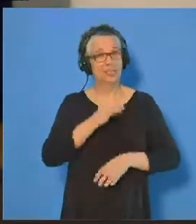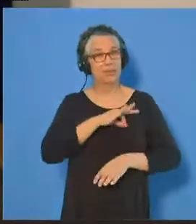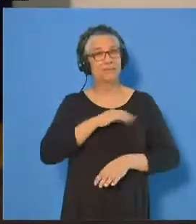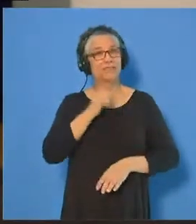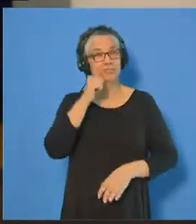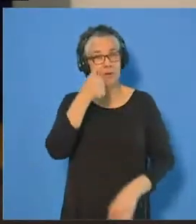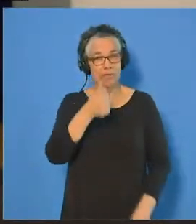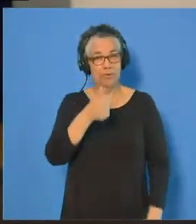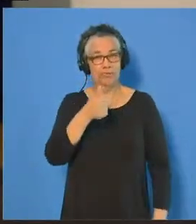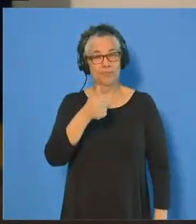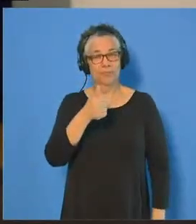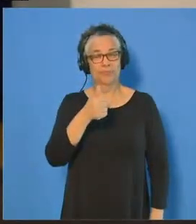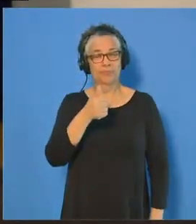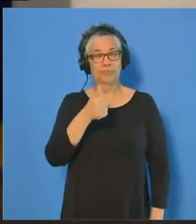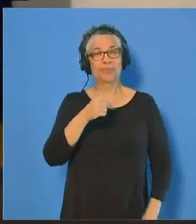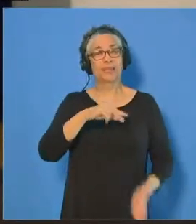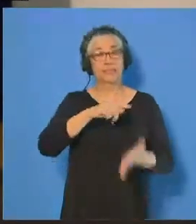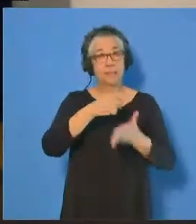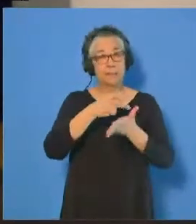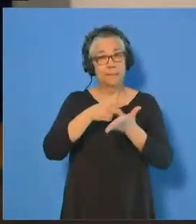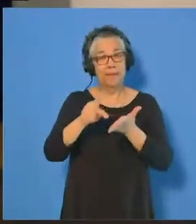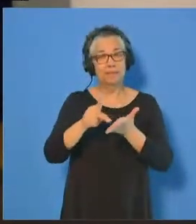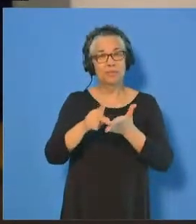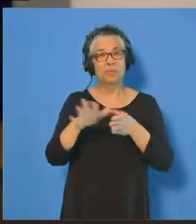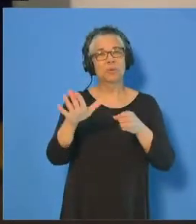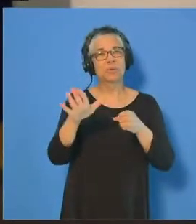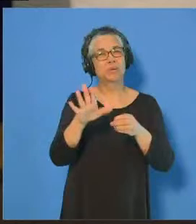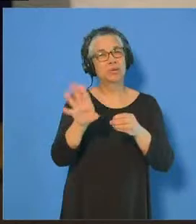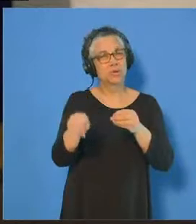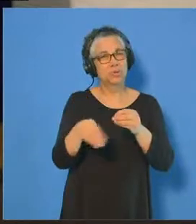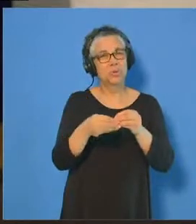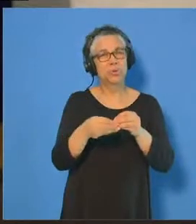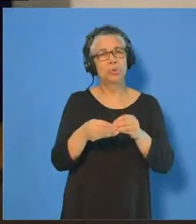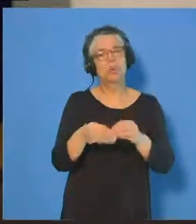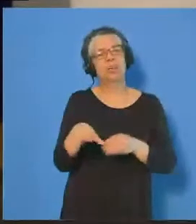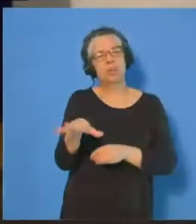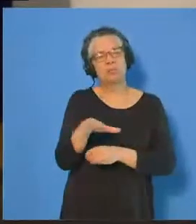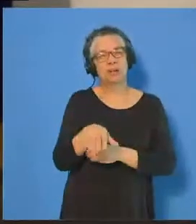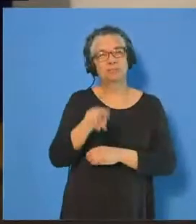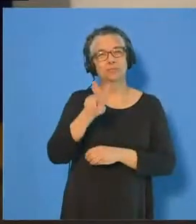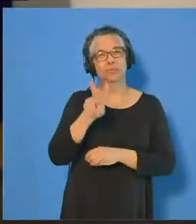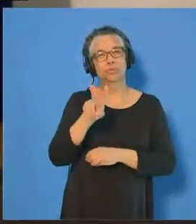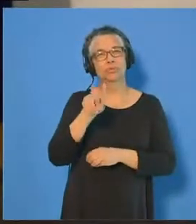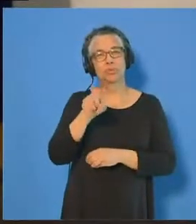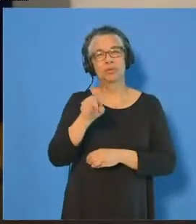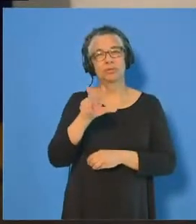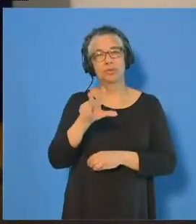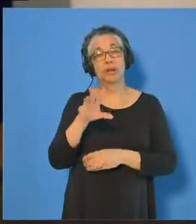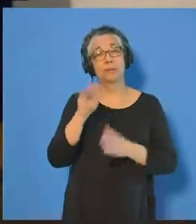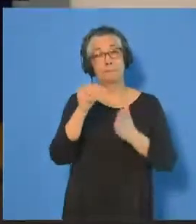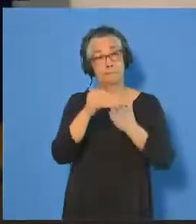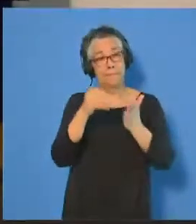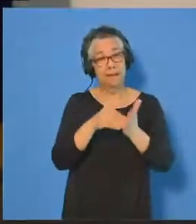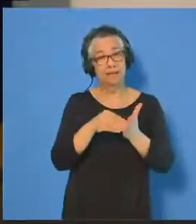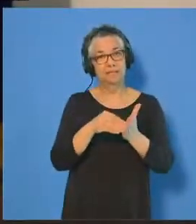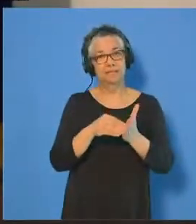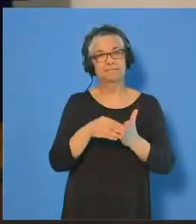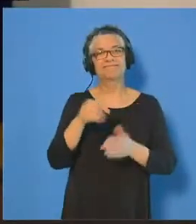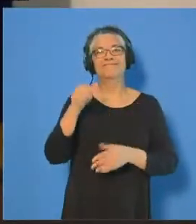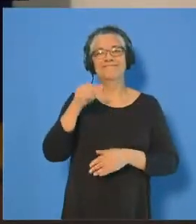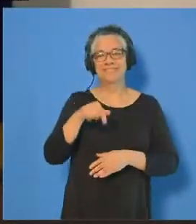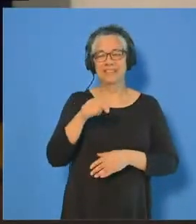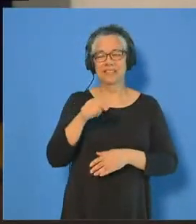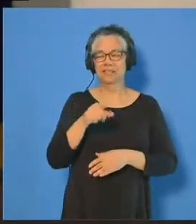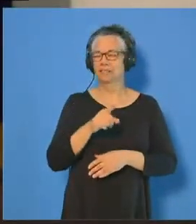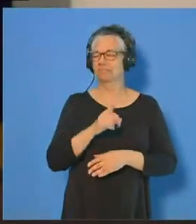tomorrow. These payments will total approximately 2.3 million. This is indeed